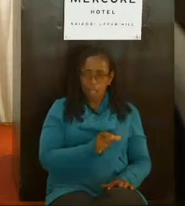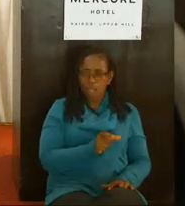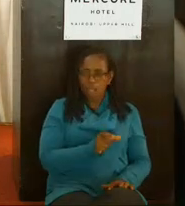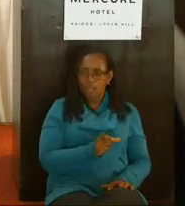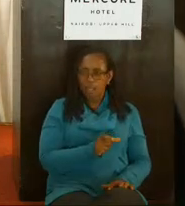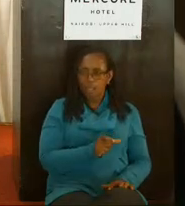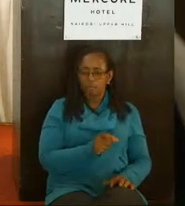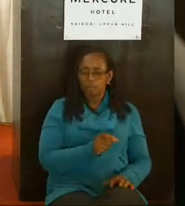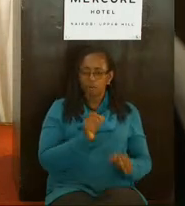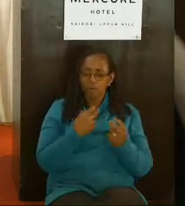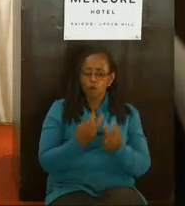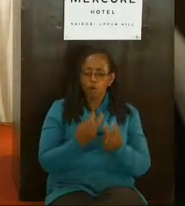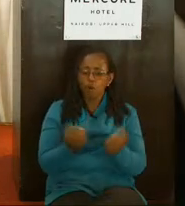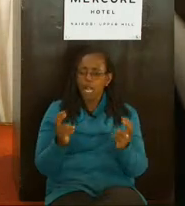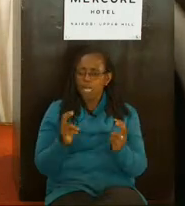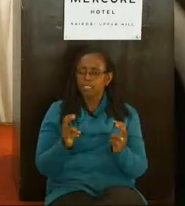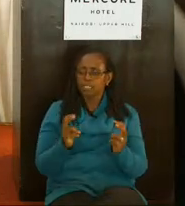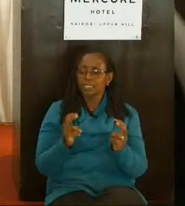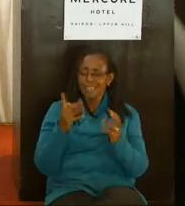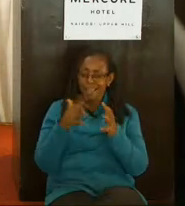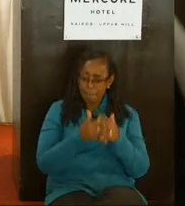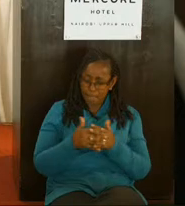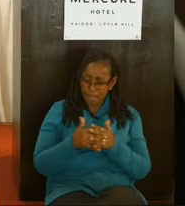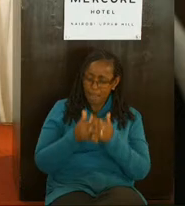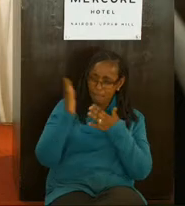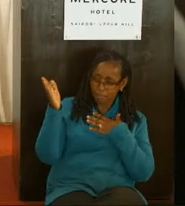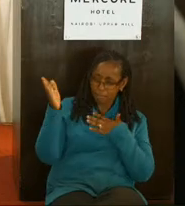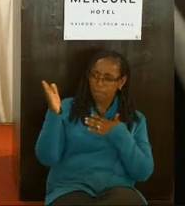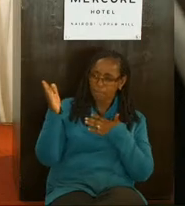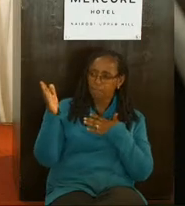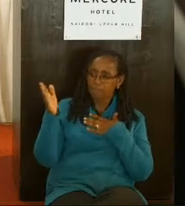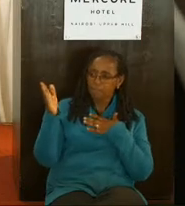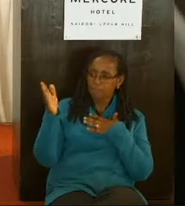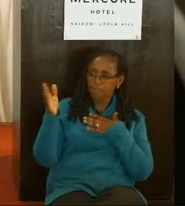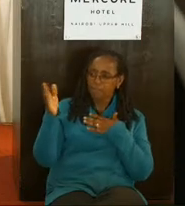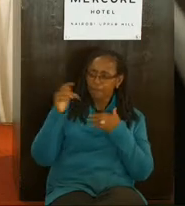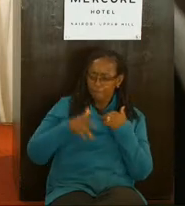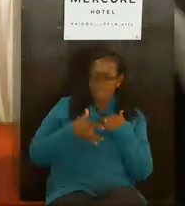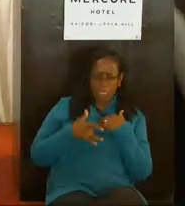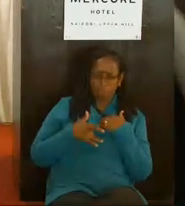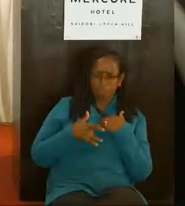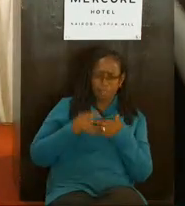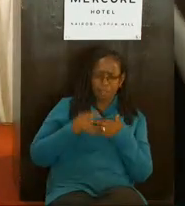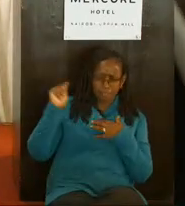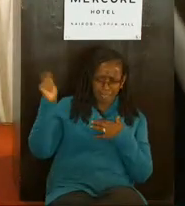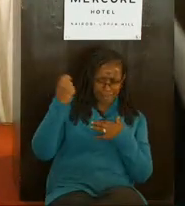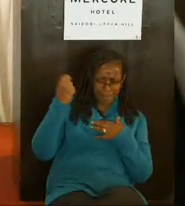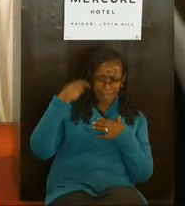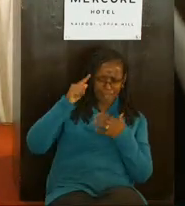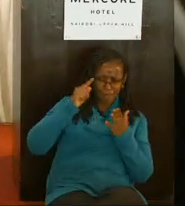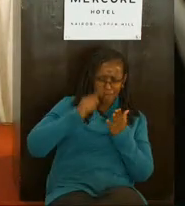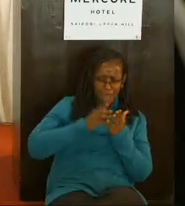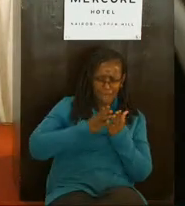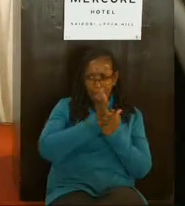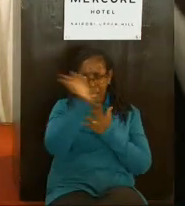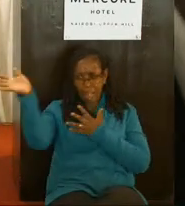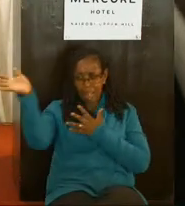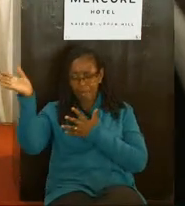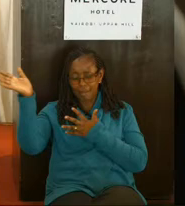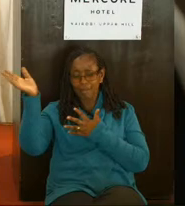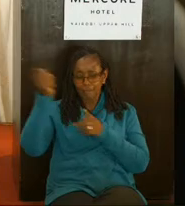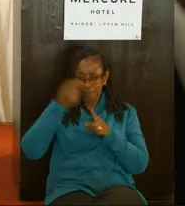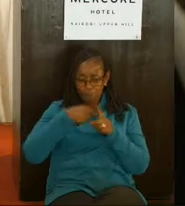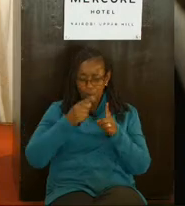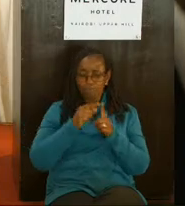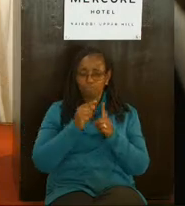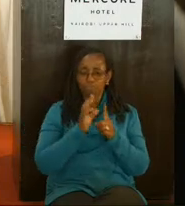the Congress in the United States failed that the president has defeated from the address